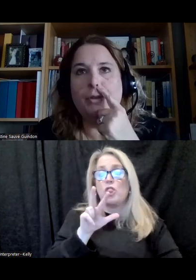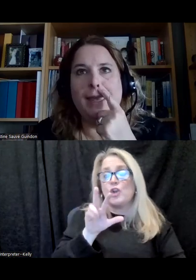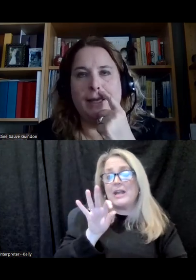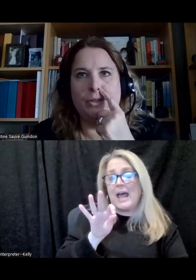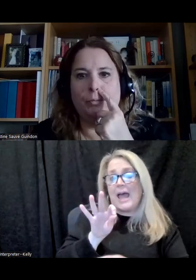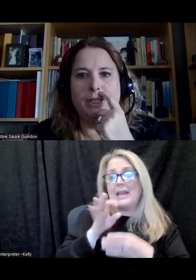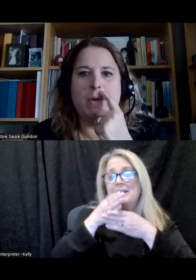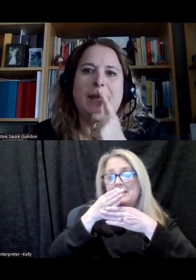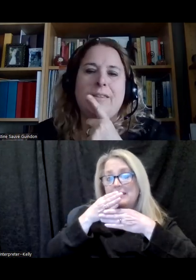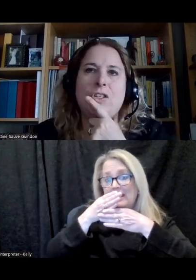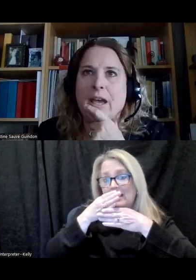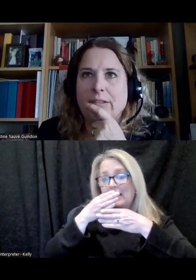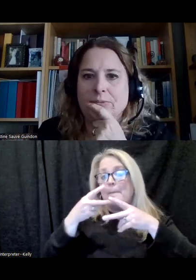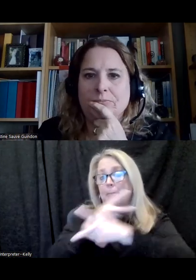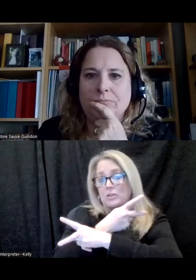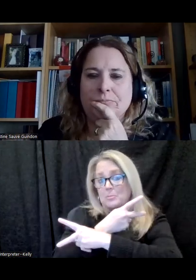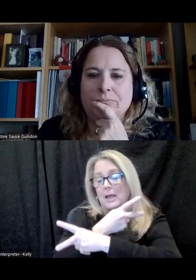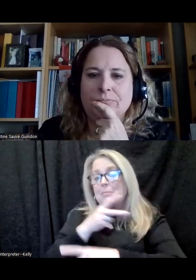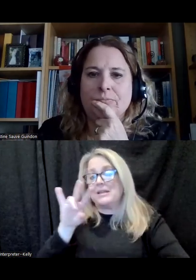Once you know the answer, please write it in the chat.